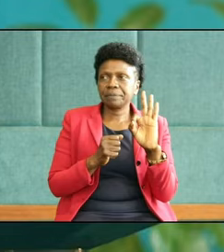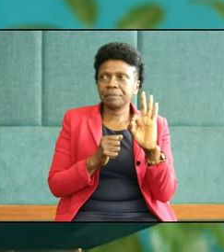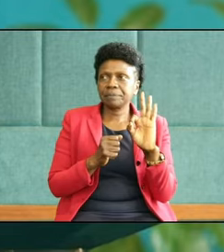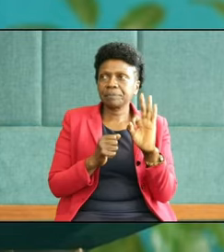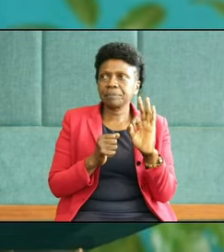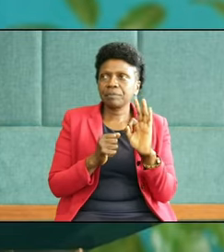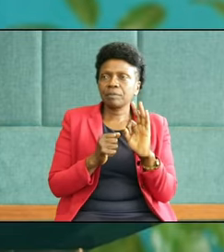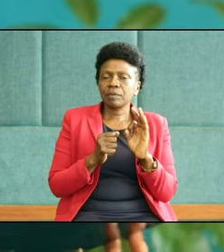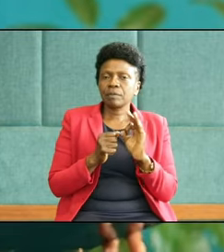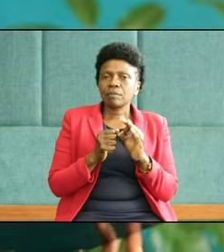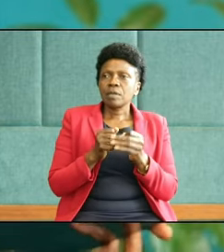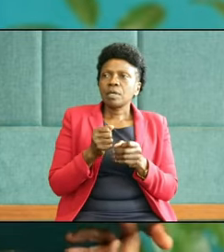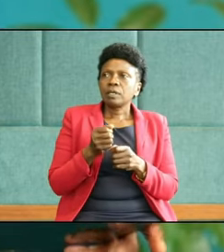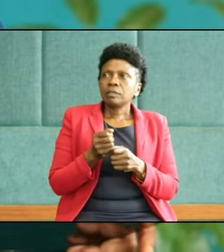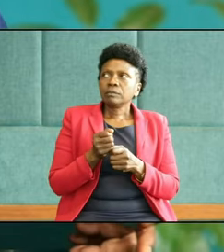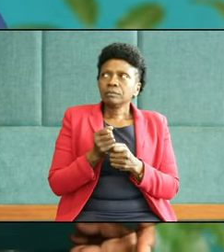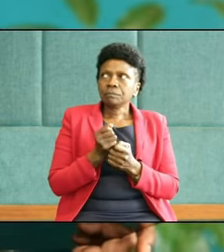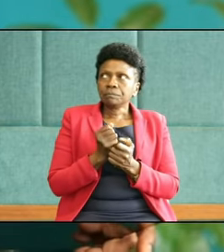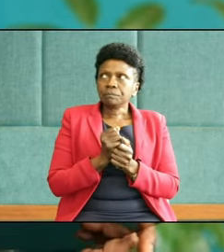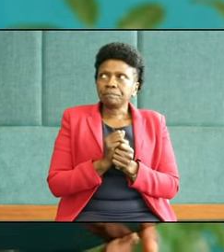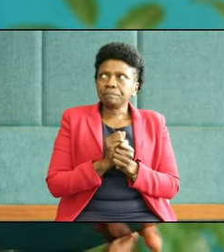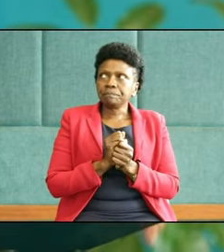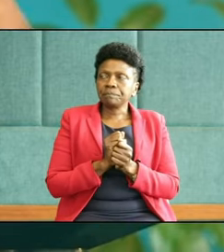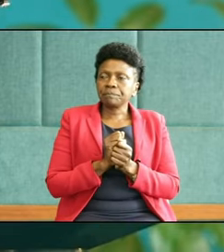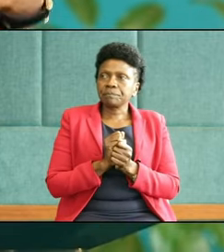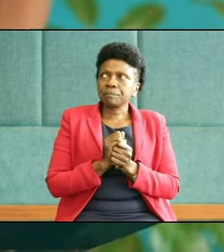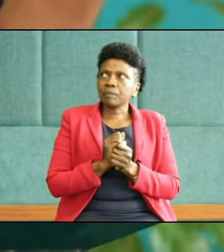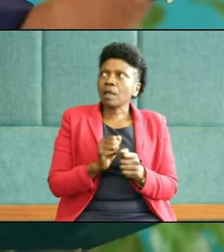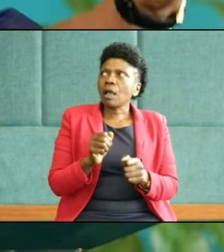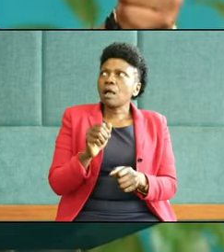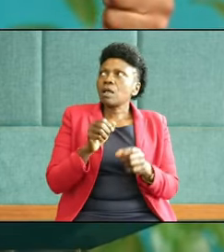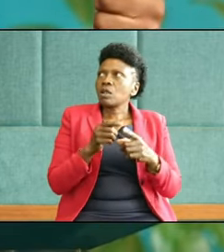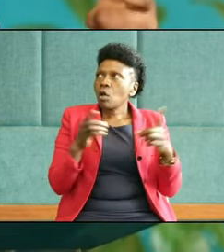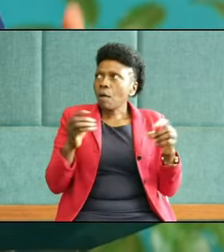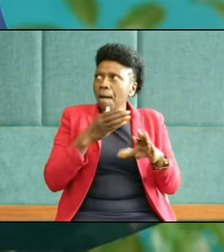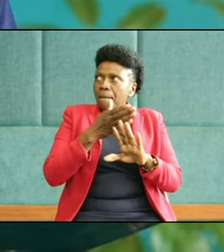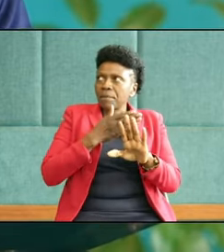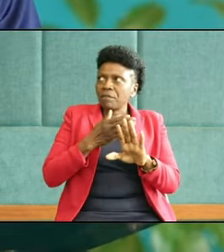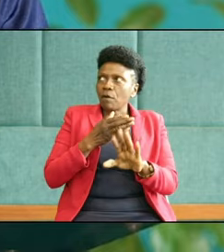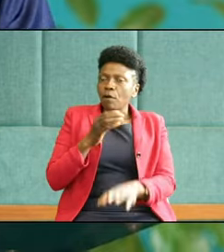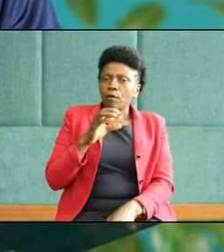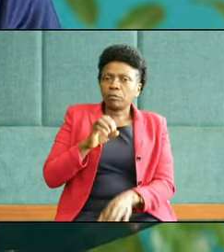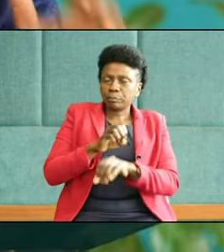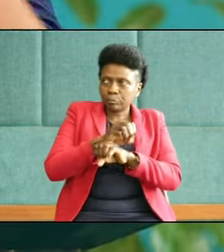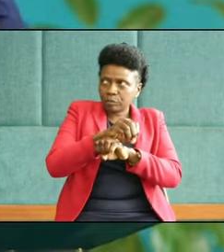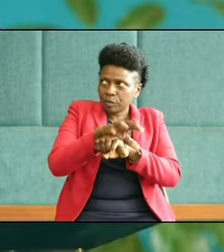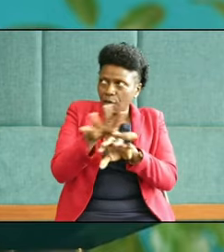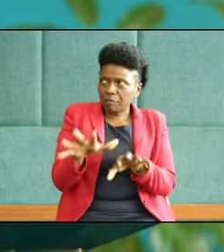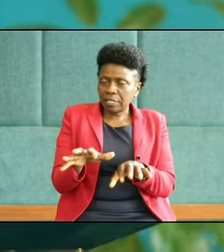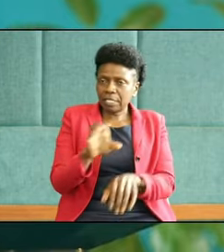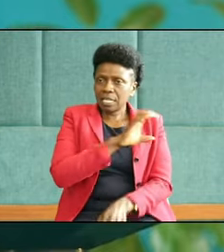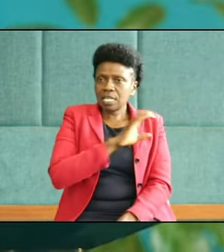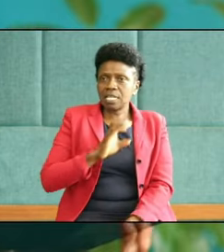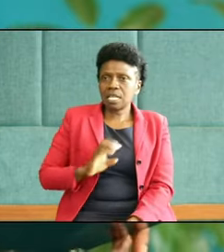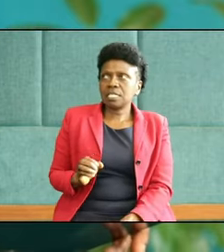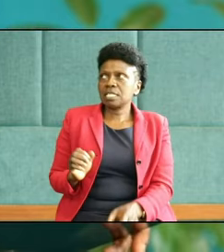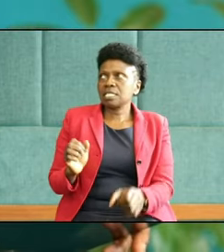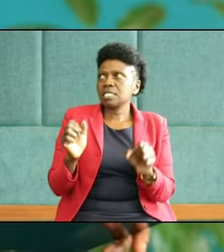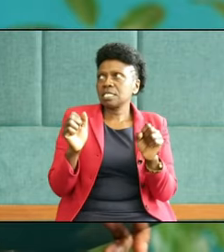There is an alarming statistics. Long before COVID, the Christian